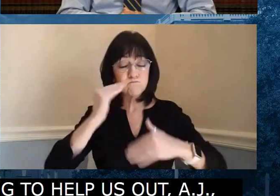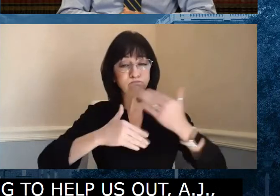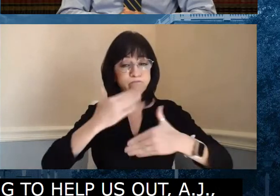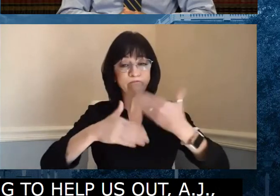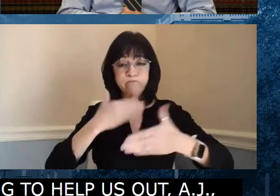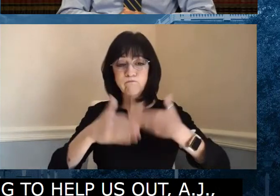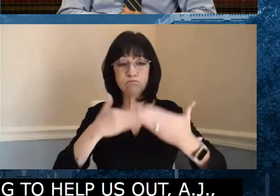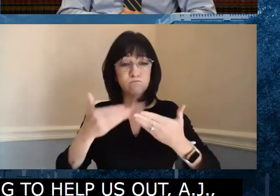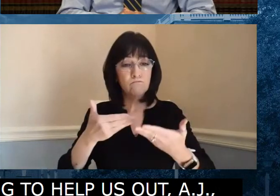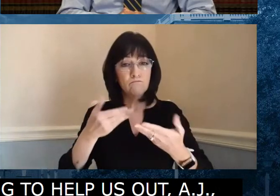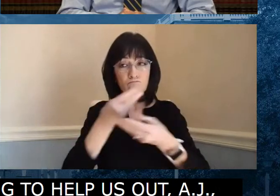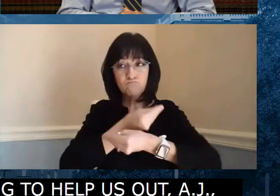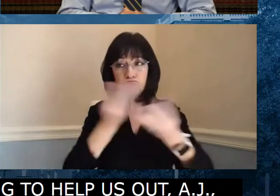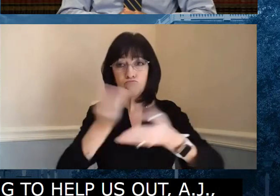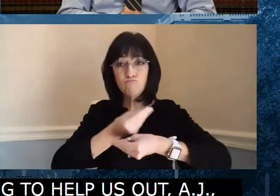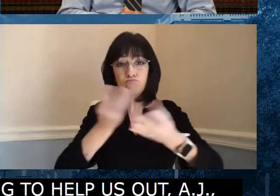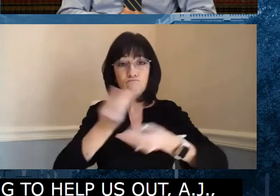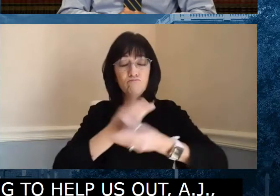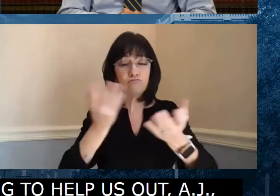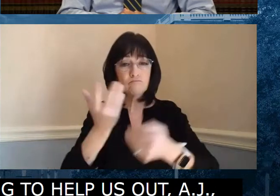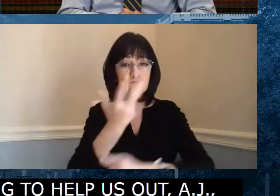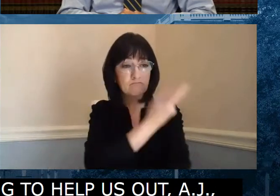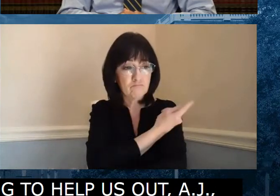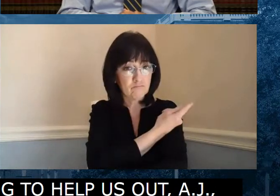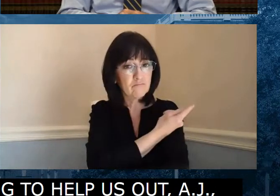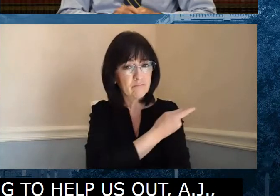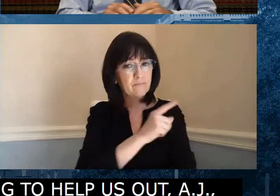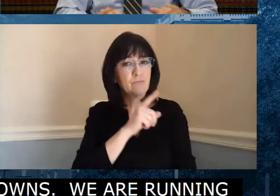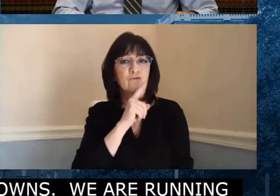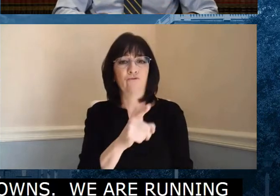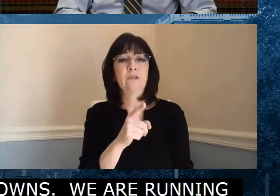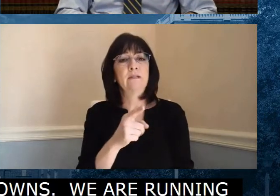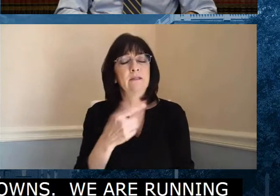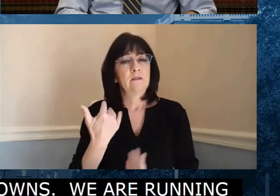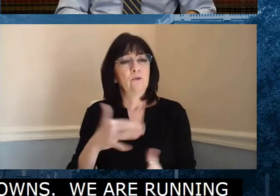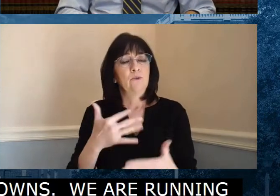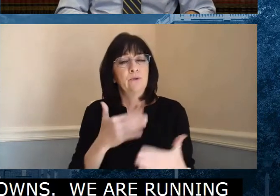weeks, and it's been a real godsend, enabling us to get